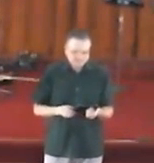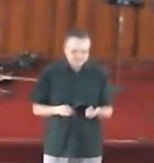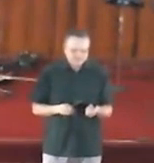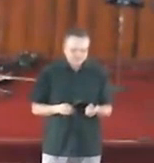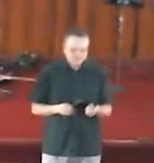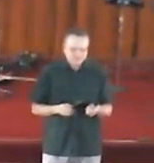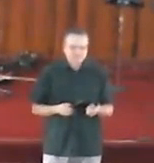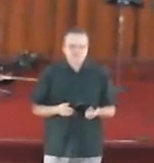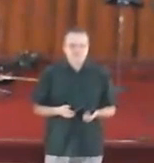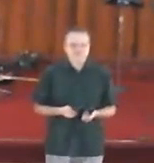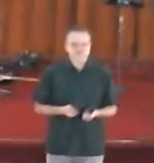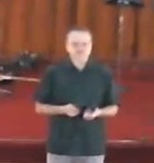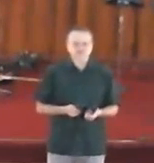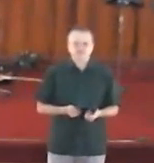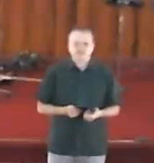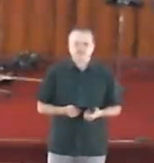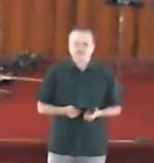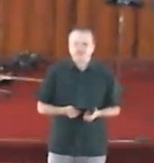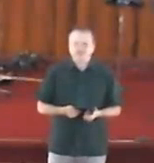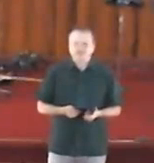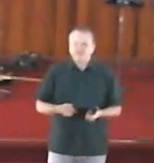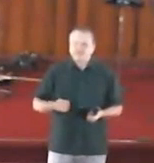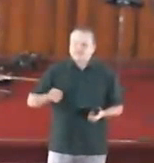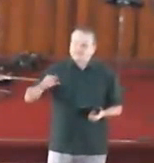understand. What baptism did you receive?